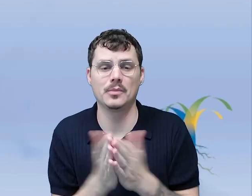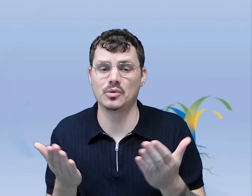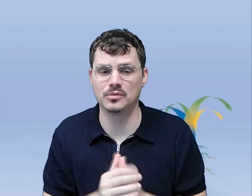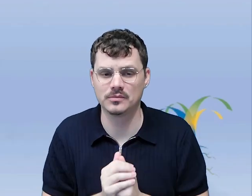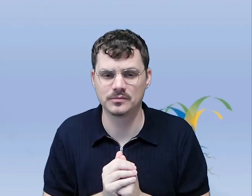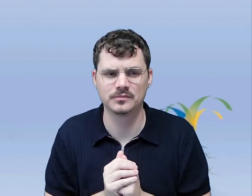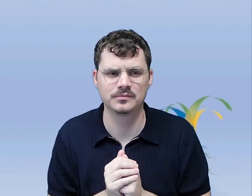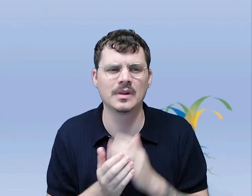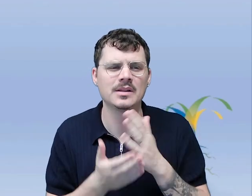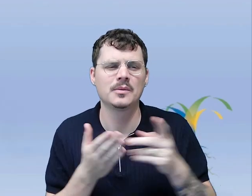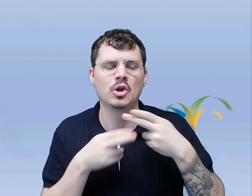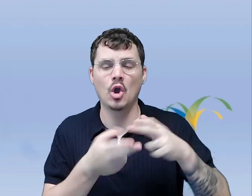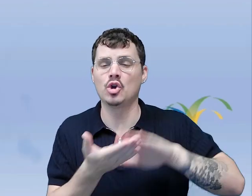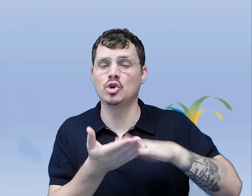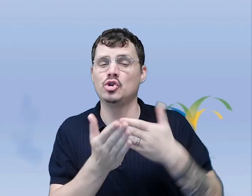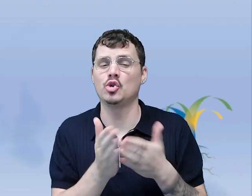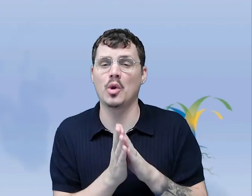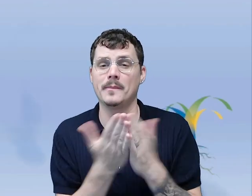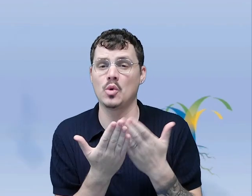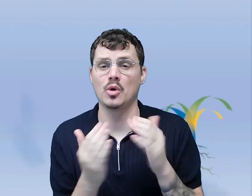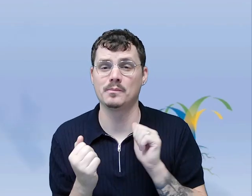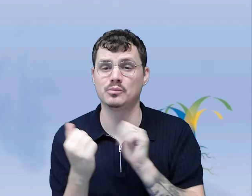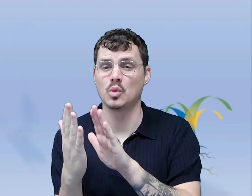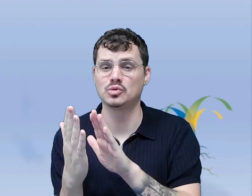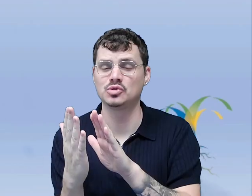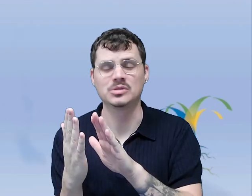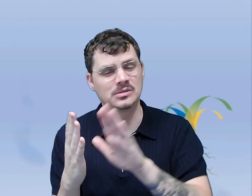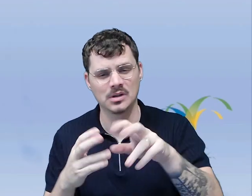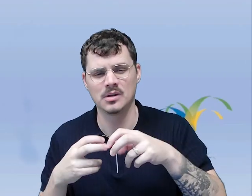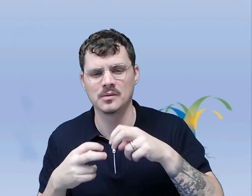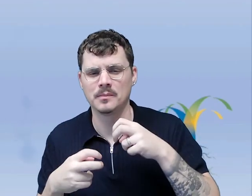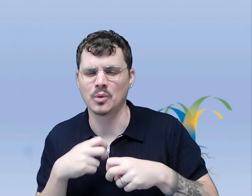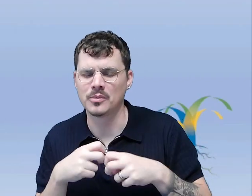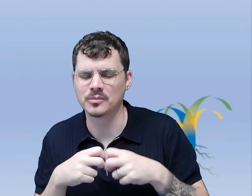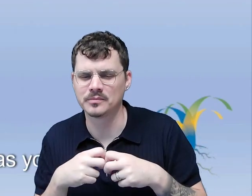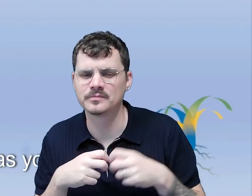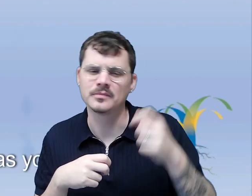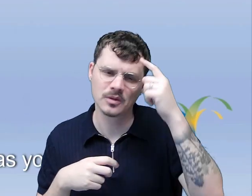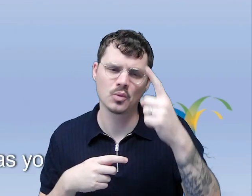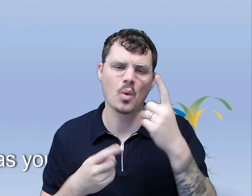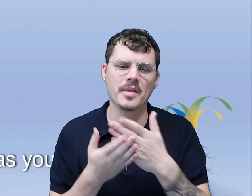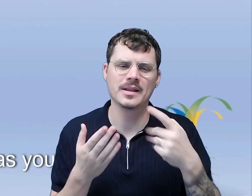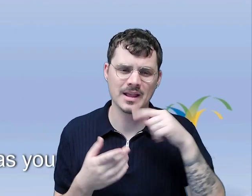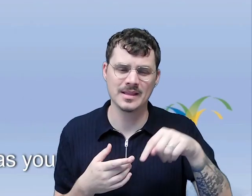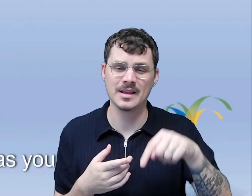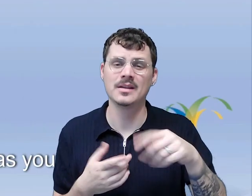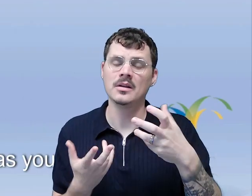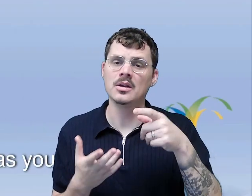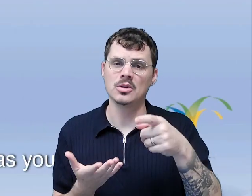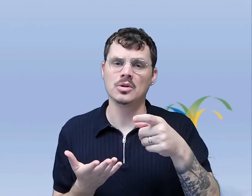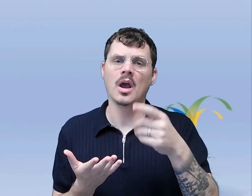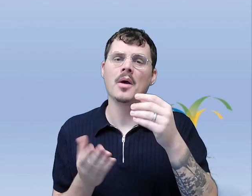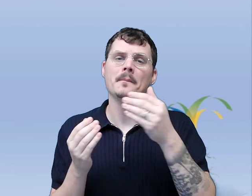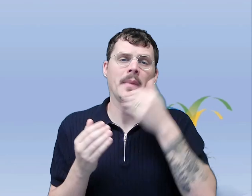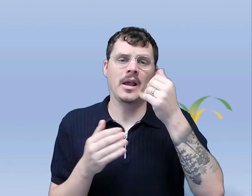textbooks. Cookbook approaches are a problem. It's one thing to say these are